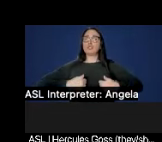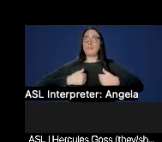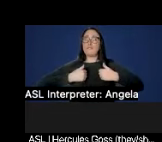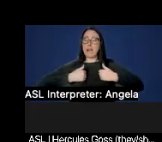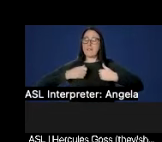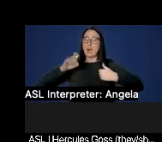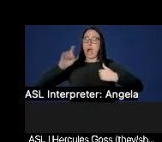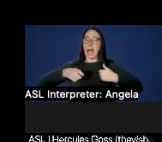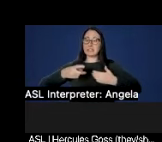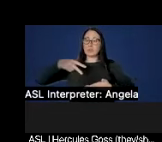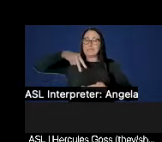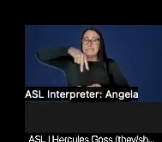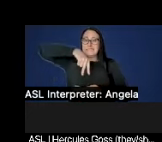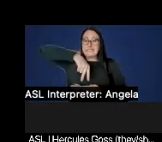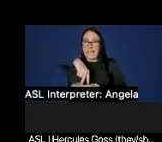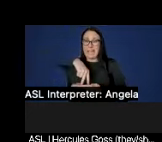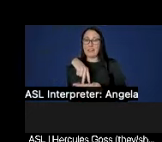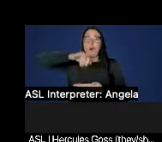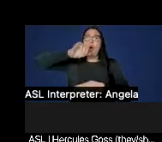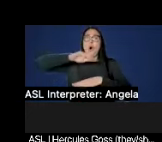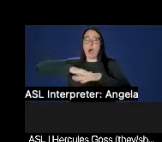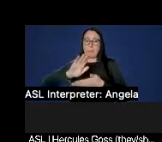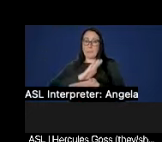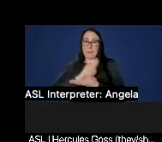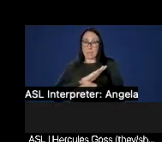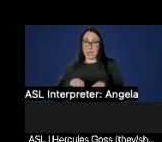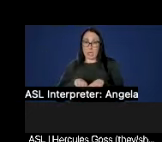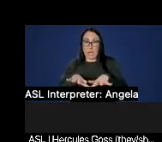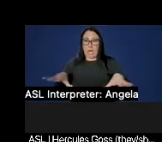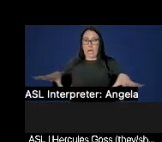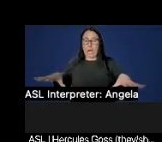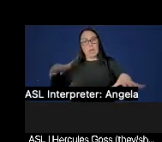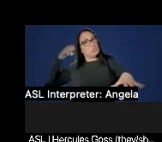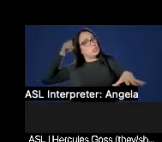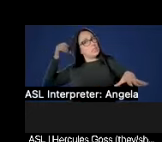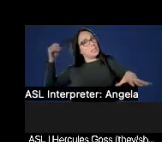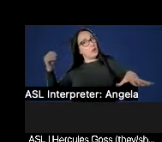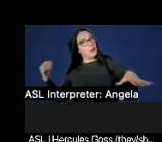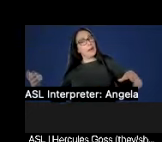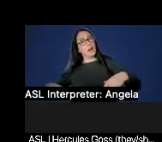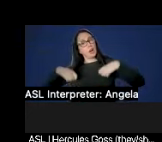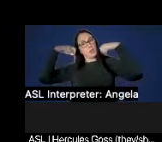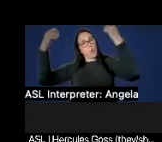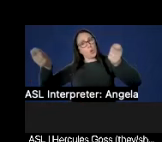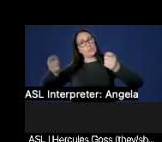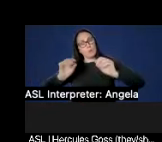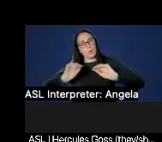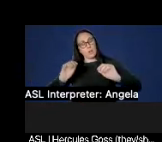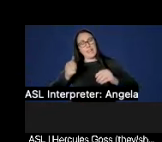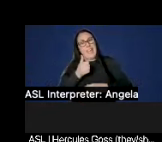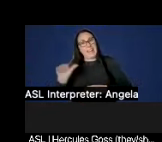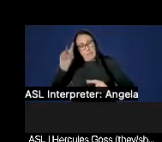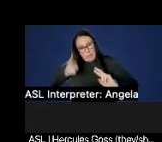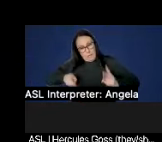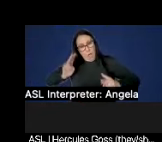they remove their clothing or anything that they have on, perhaps even shake out their hair so that any loose fibers or